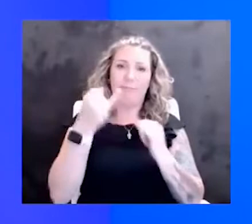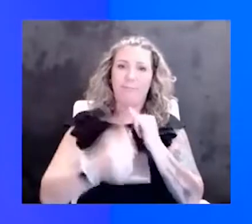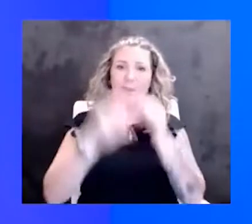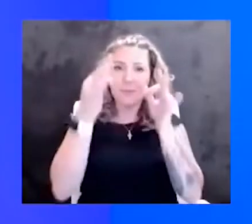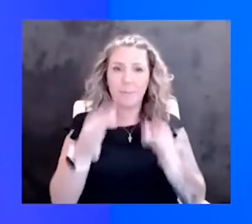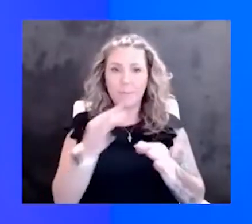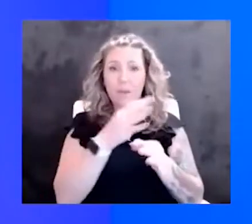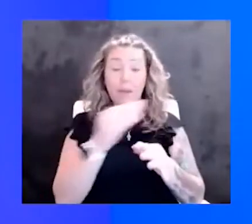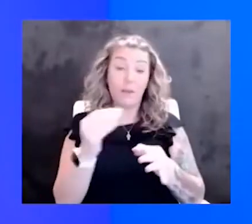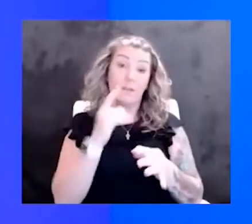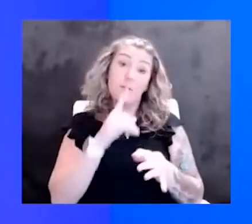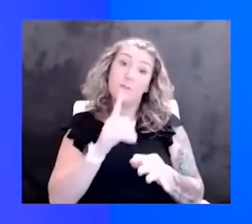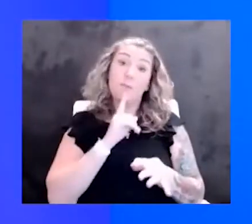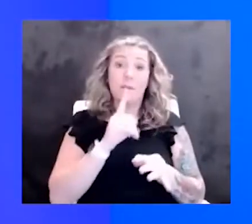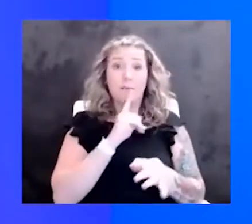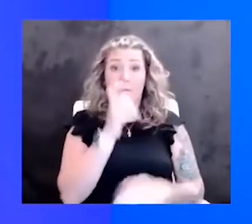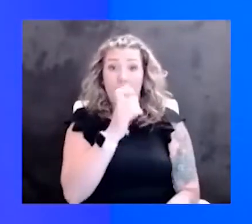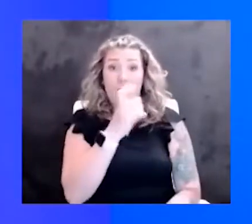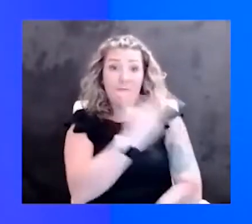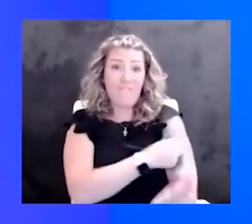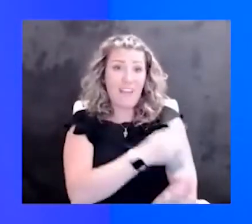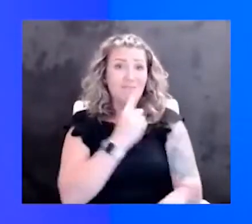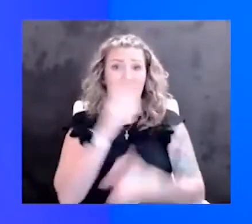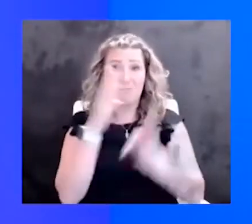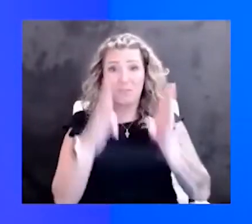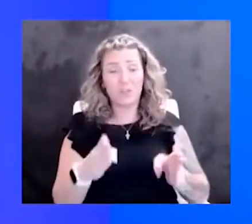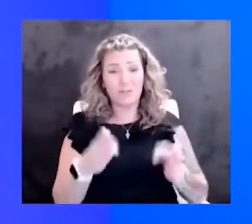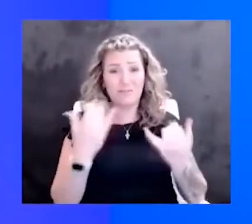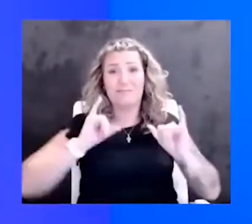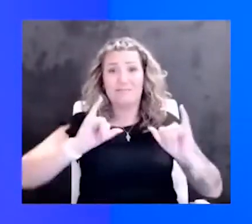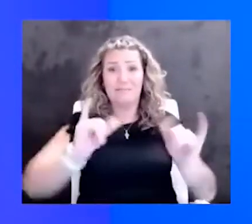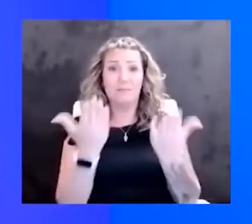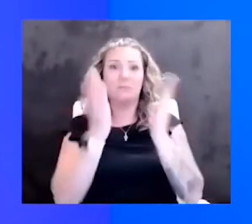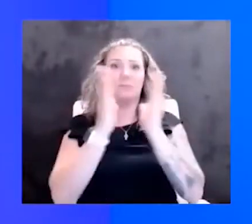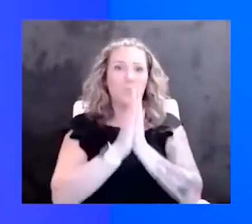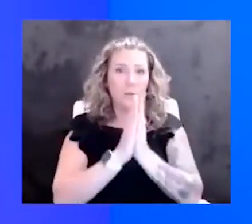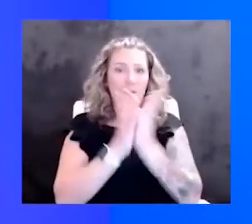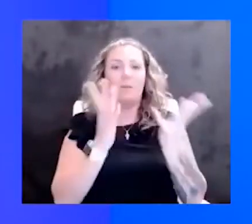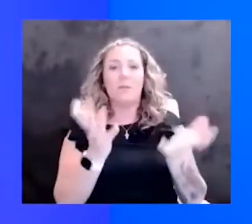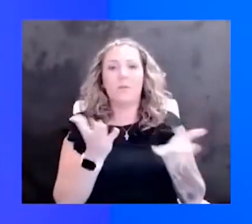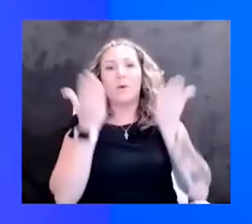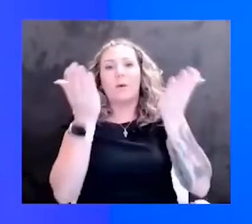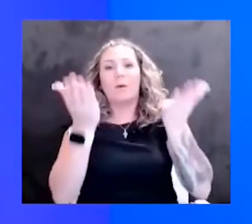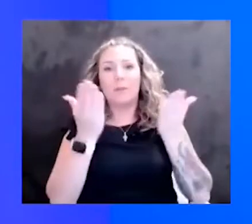masks. And so we'll still have the same recommendations for